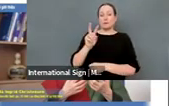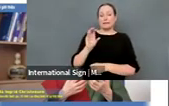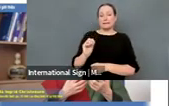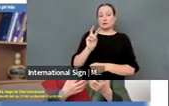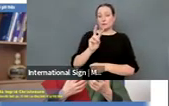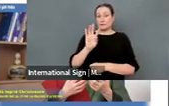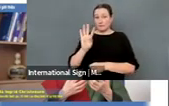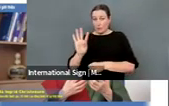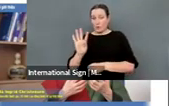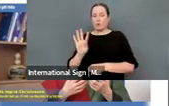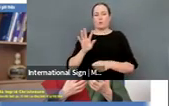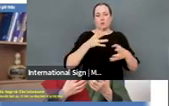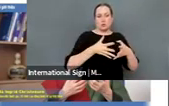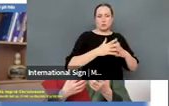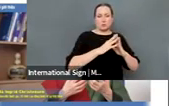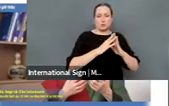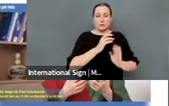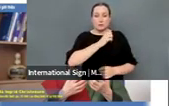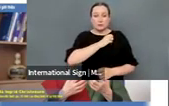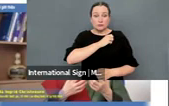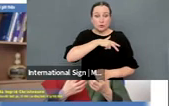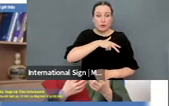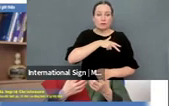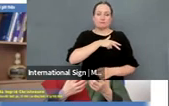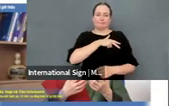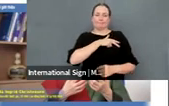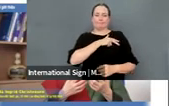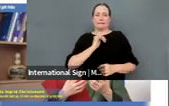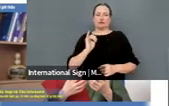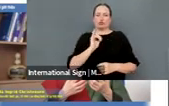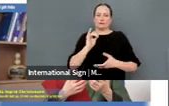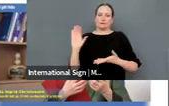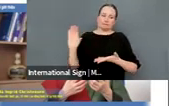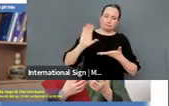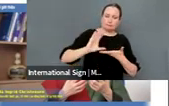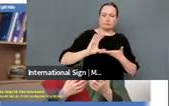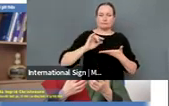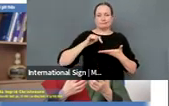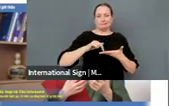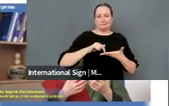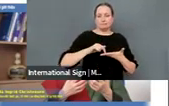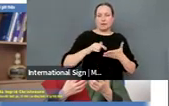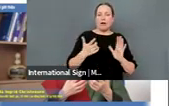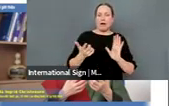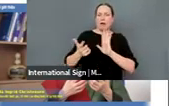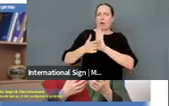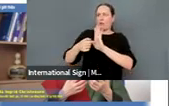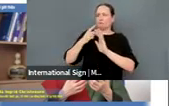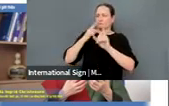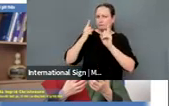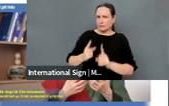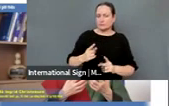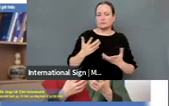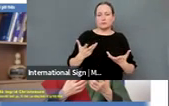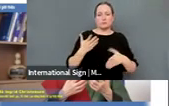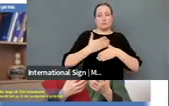other impacts, several most important achievements of that are the expansion coverage for workers